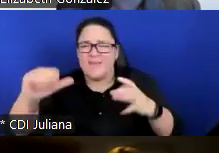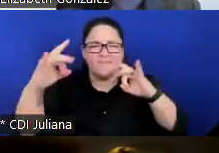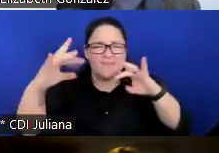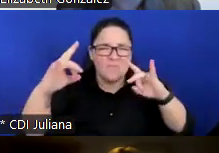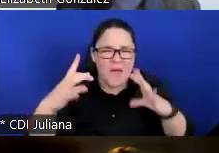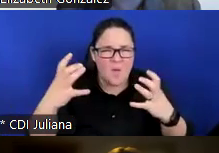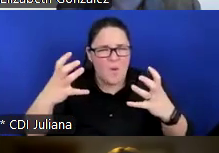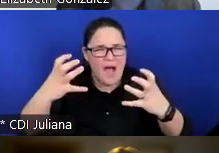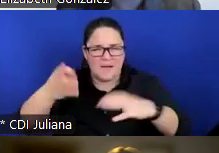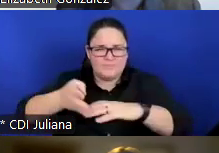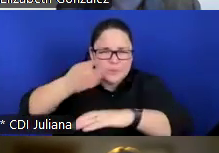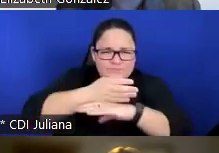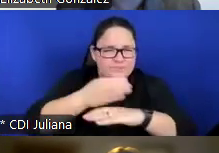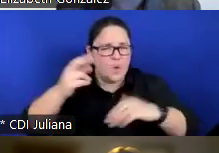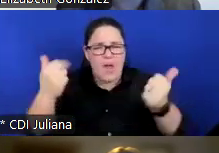it to